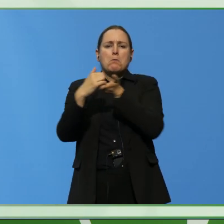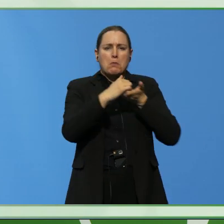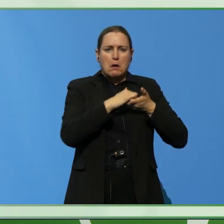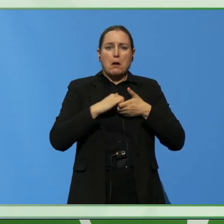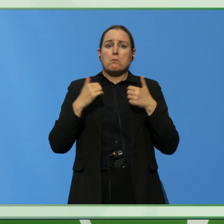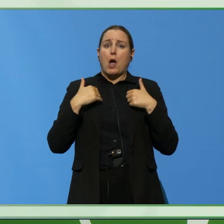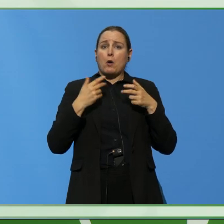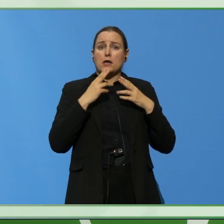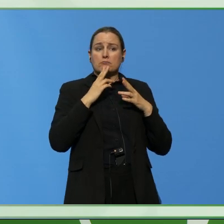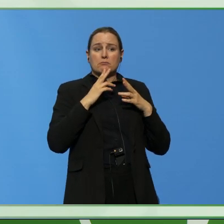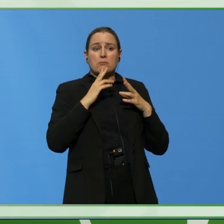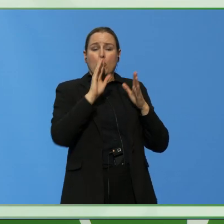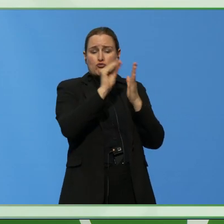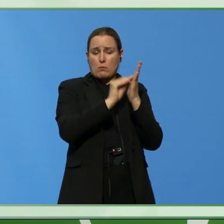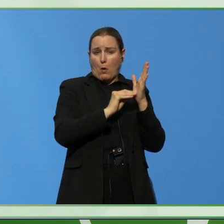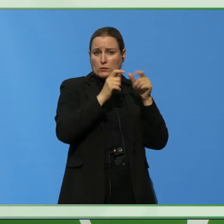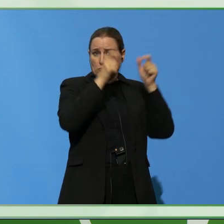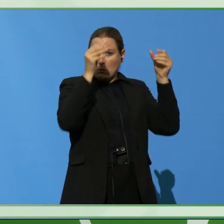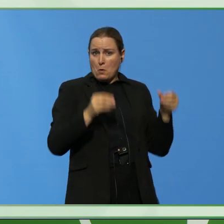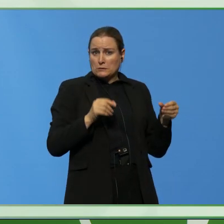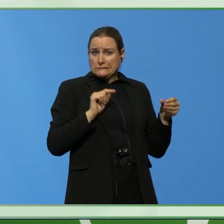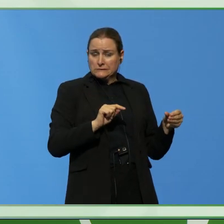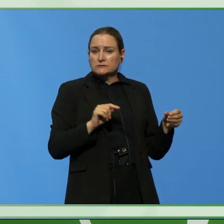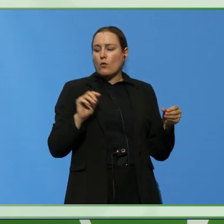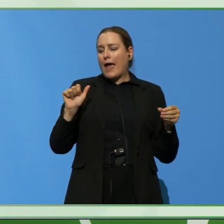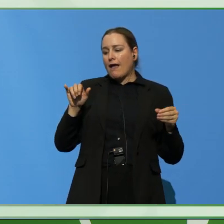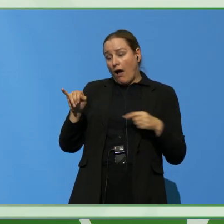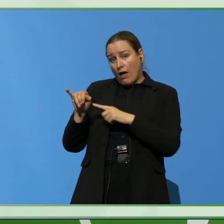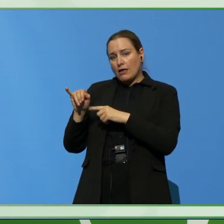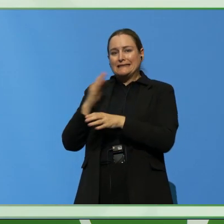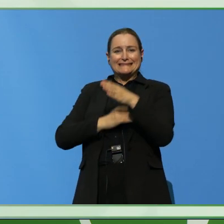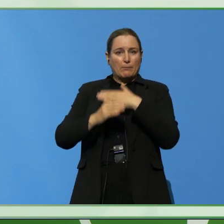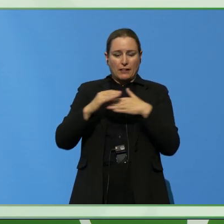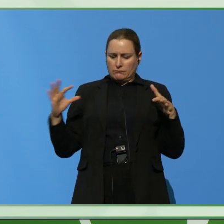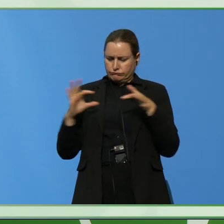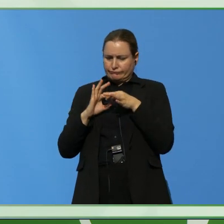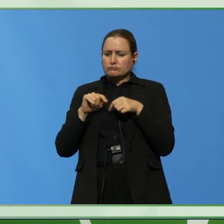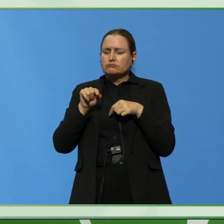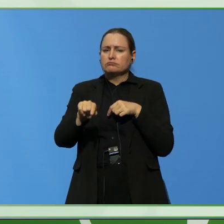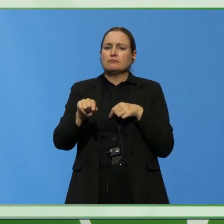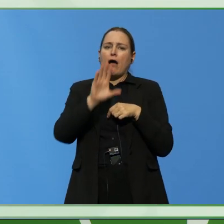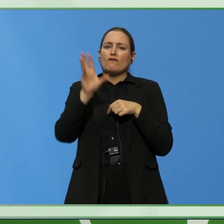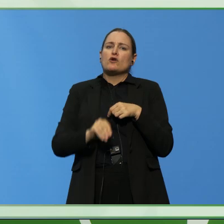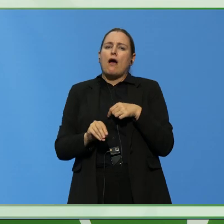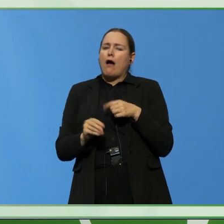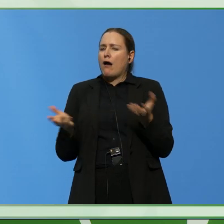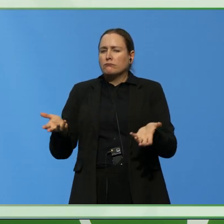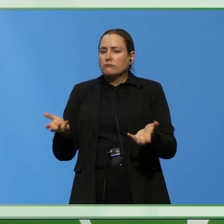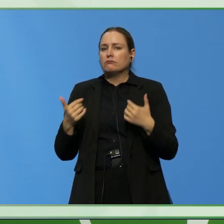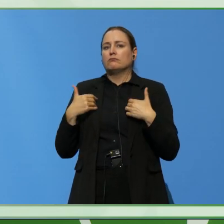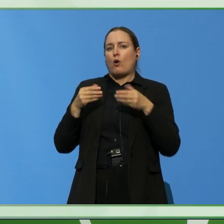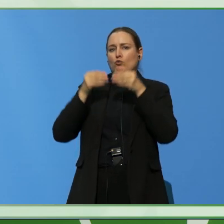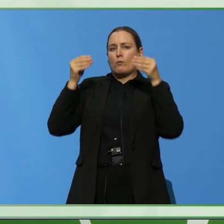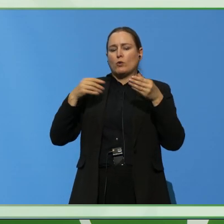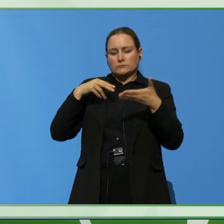report on AI and disability in Africa. And all these resources are not just for us, they are for you,